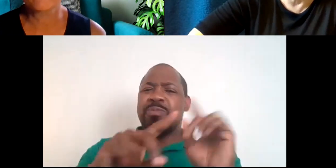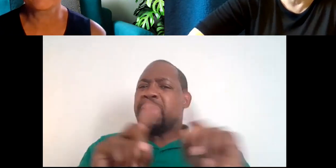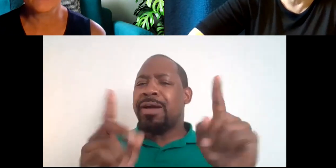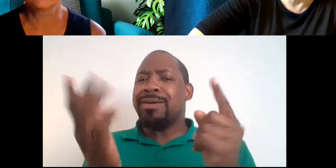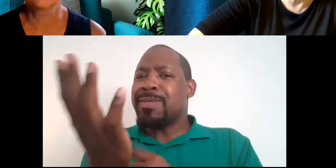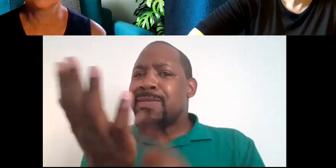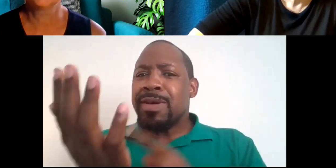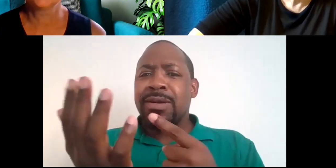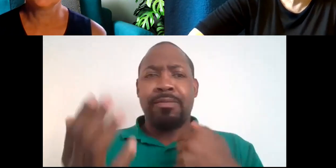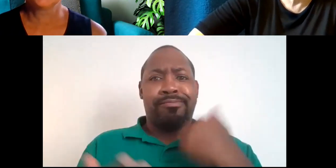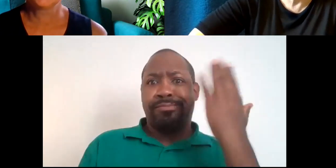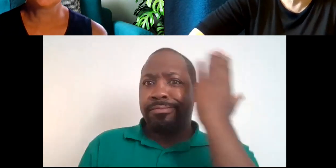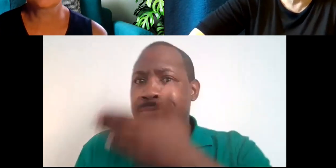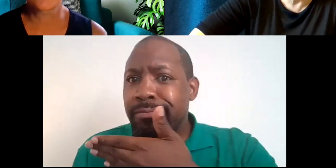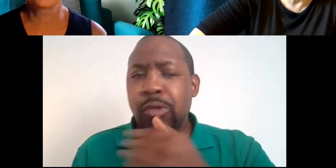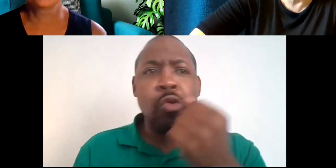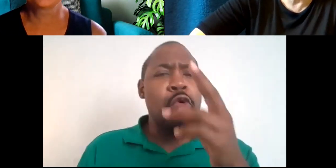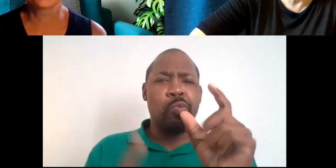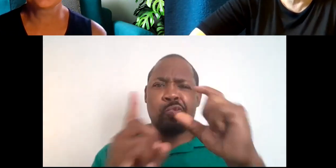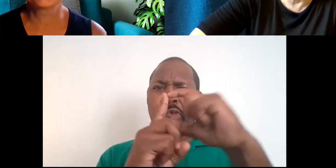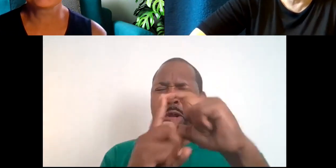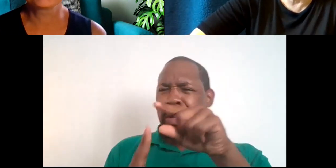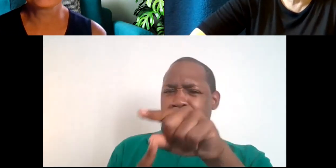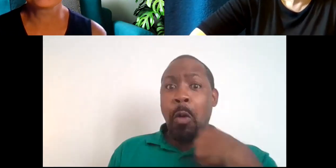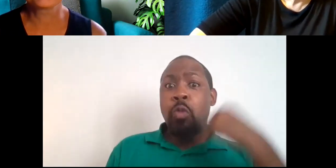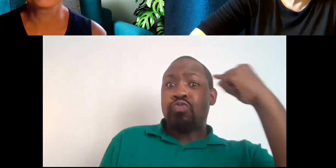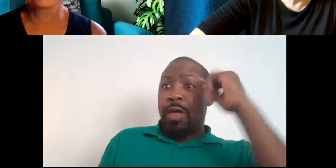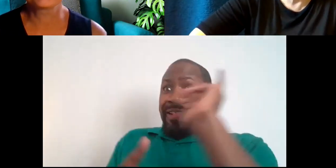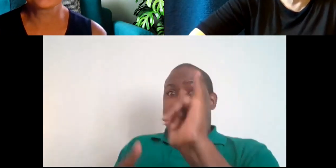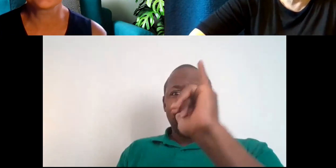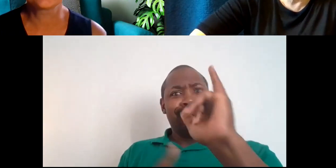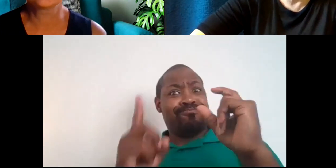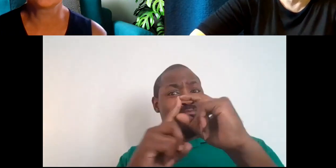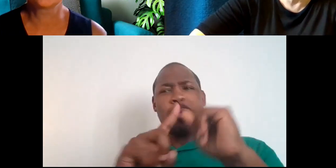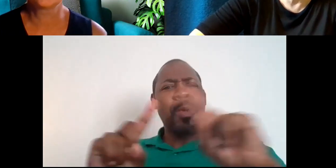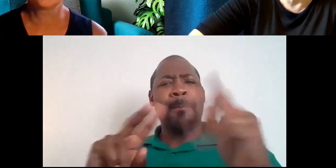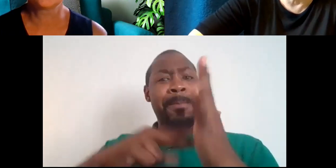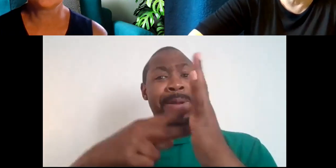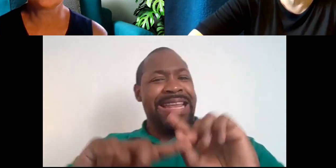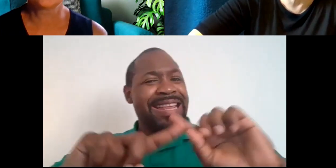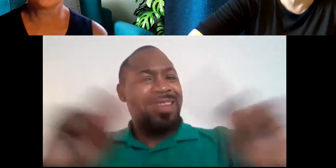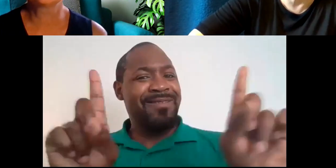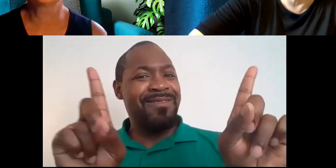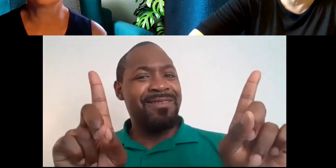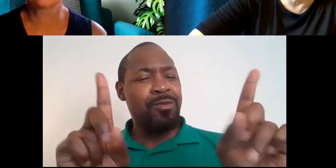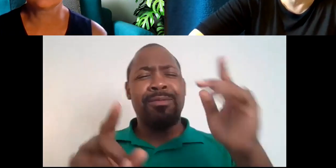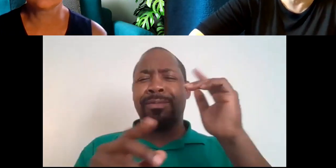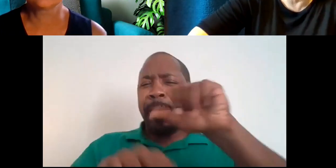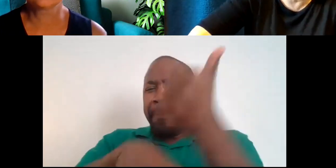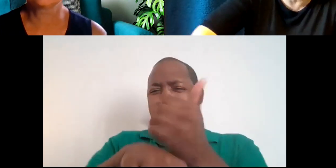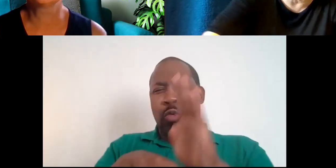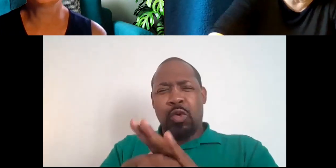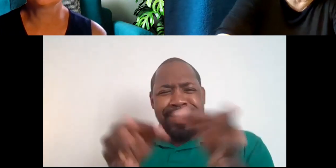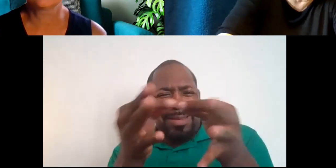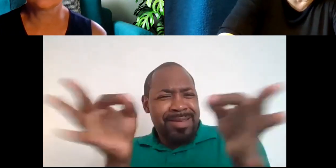can write English, but sometimes something gets past me, or a specific word has a